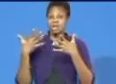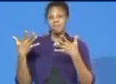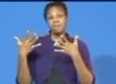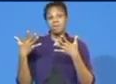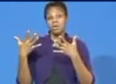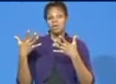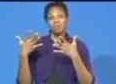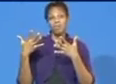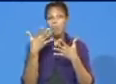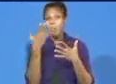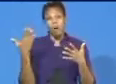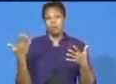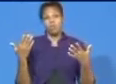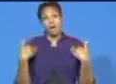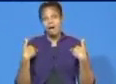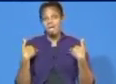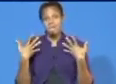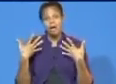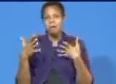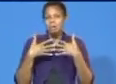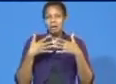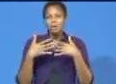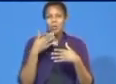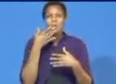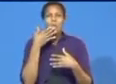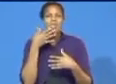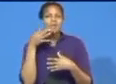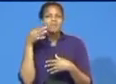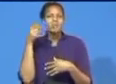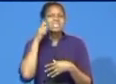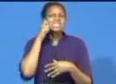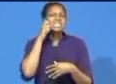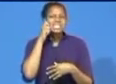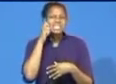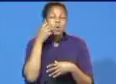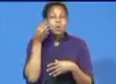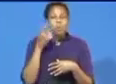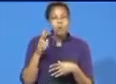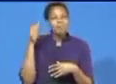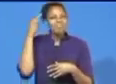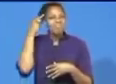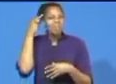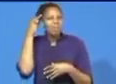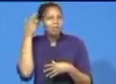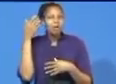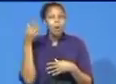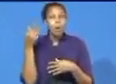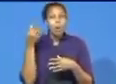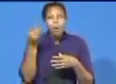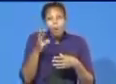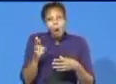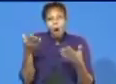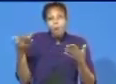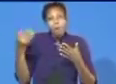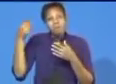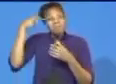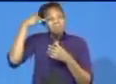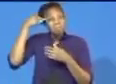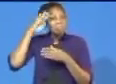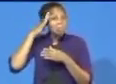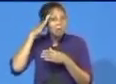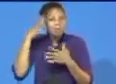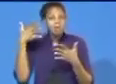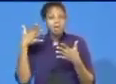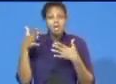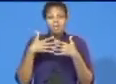your station in life, regardless of the color of your skin and the texture of your hair and the content of your head,